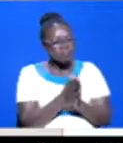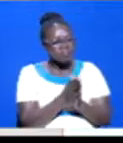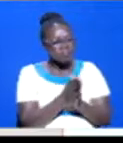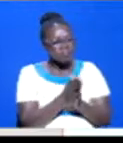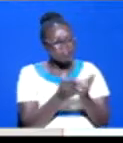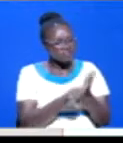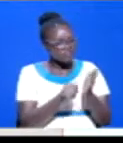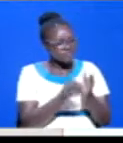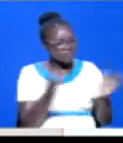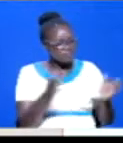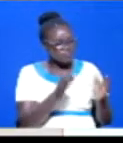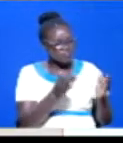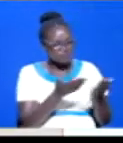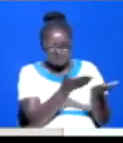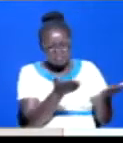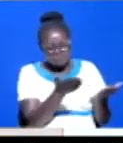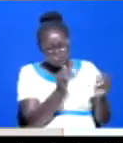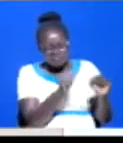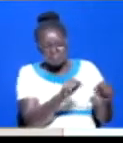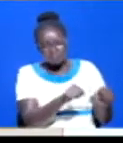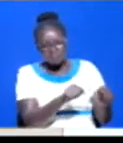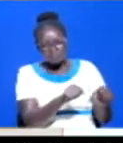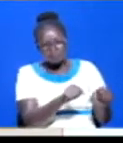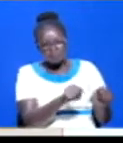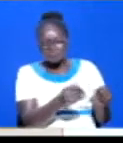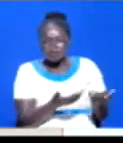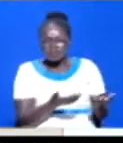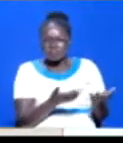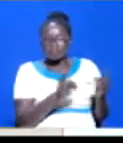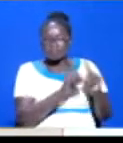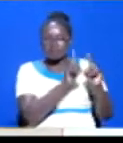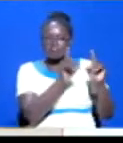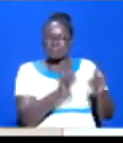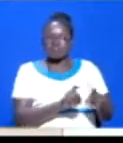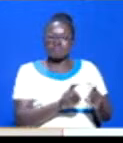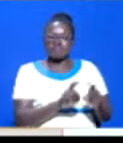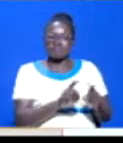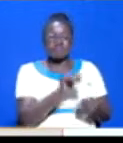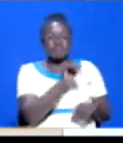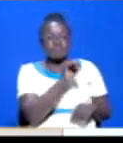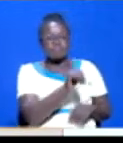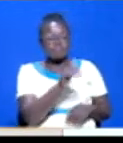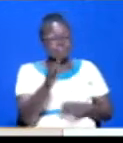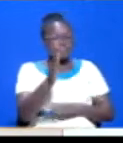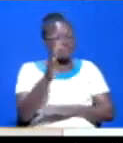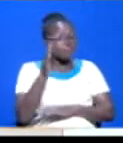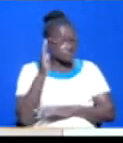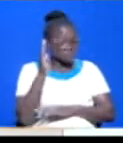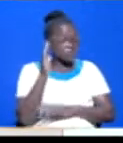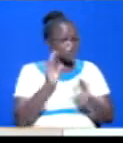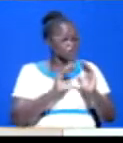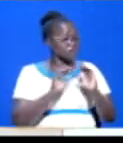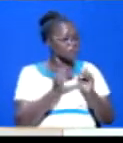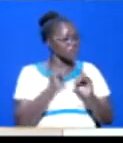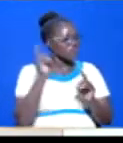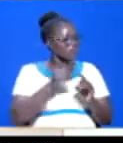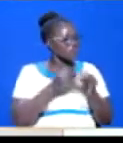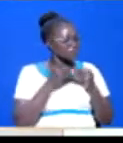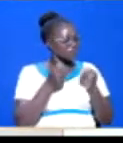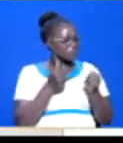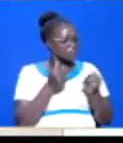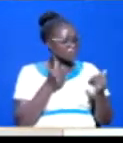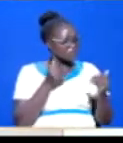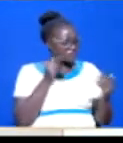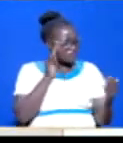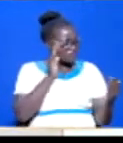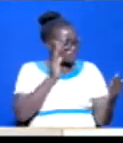problem? Is there a bigger problem that the security apparatus must address as we gear up towards